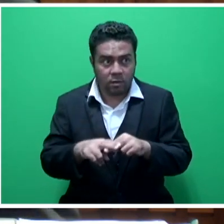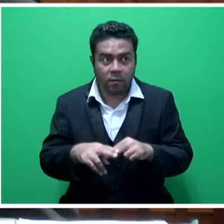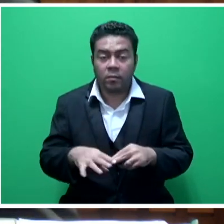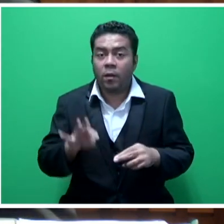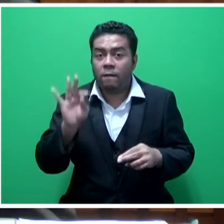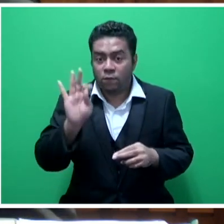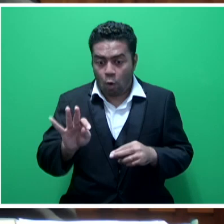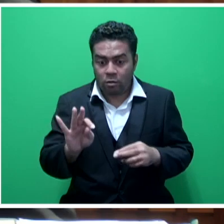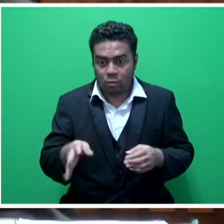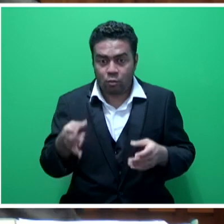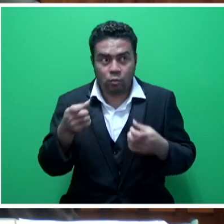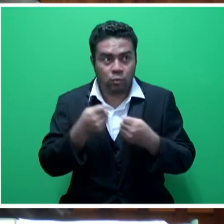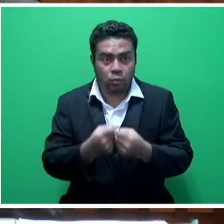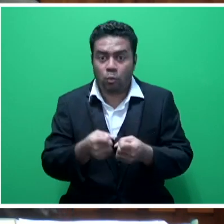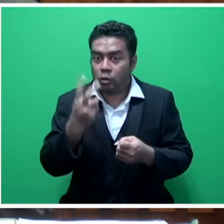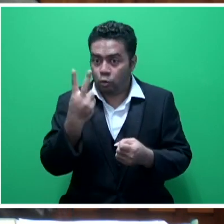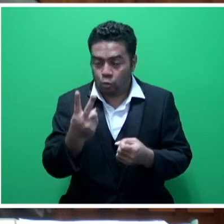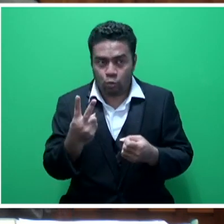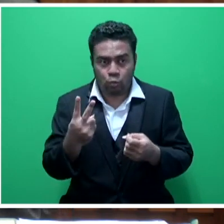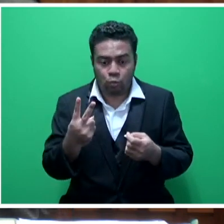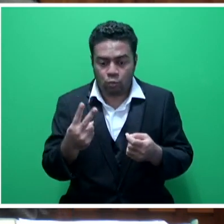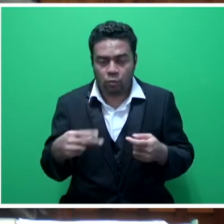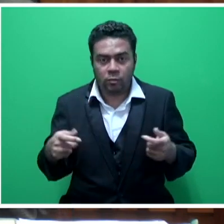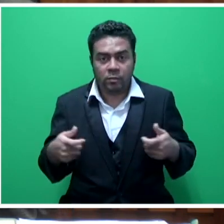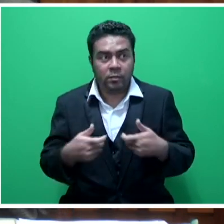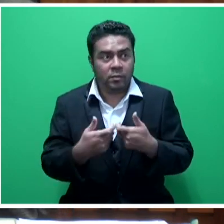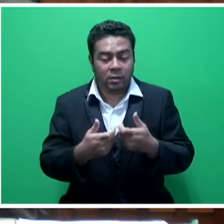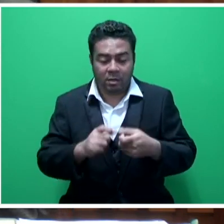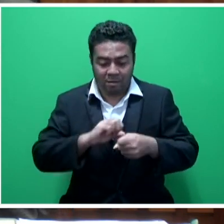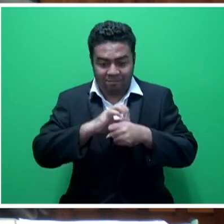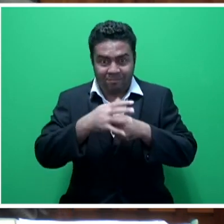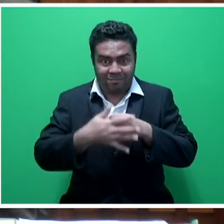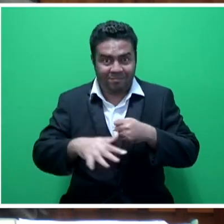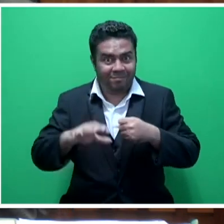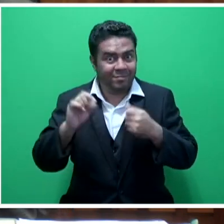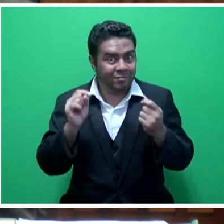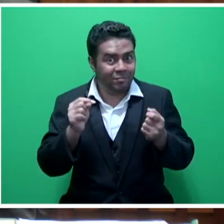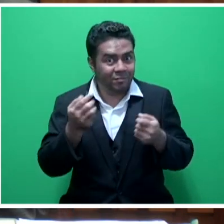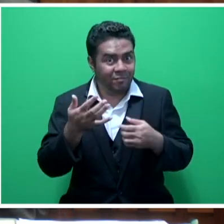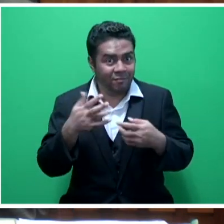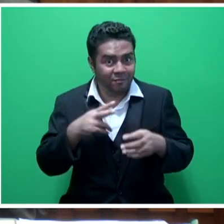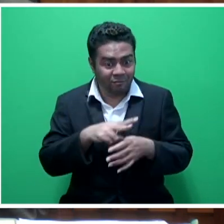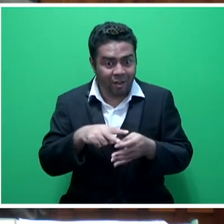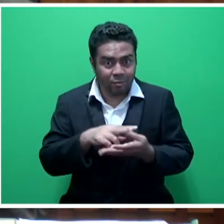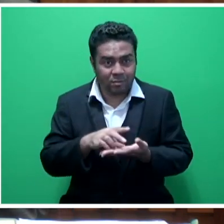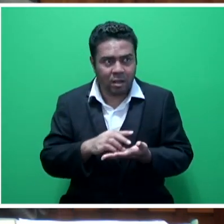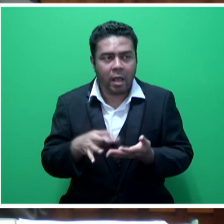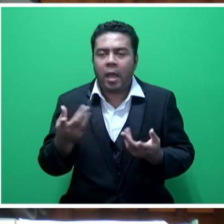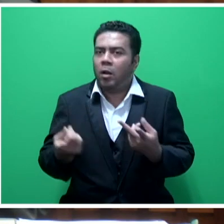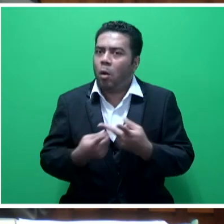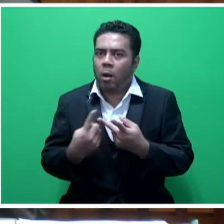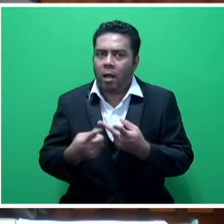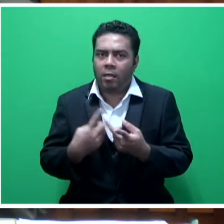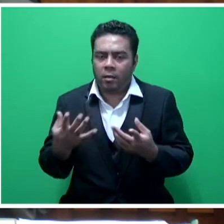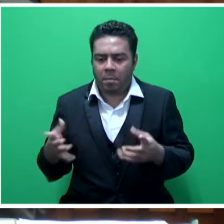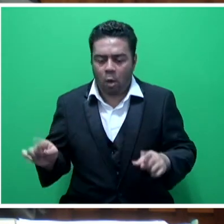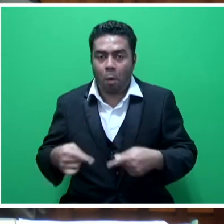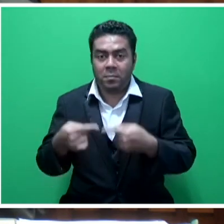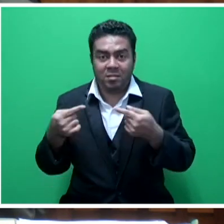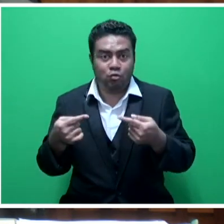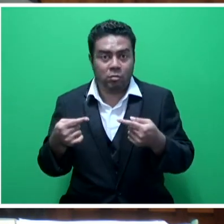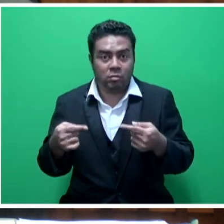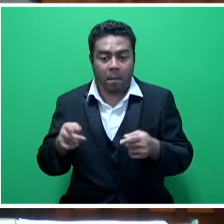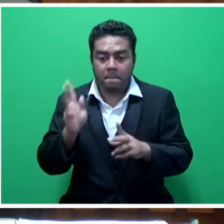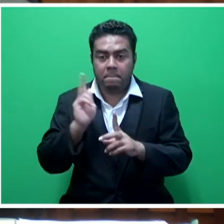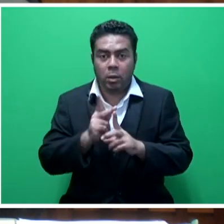to contend with two crises: a pandemic overseas and an all-out campaign of devious lies led by opposition